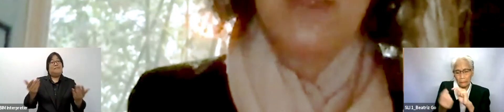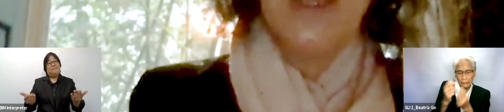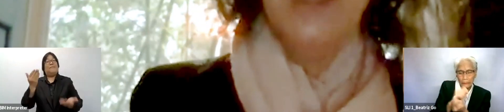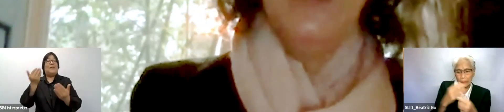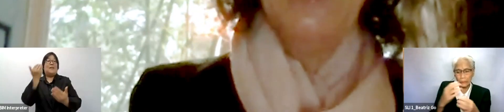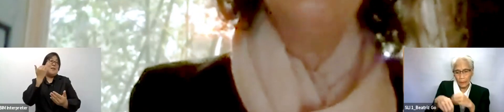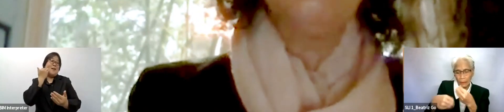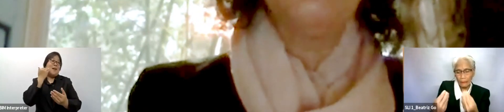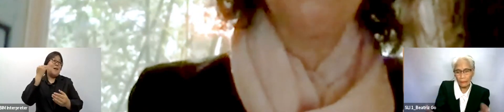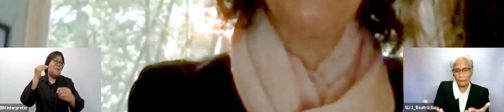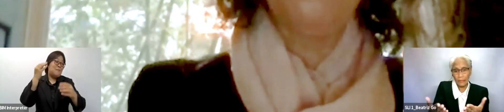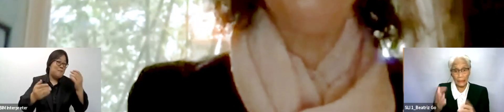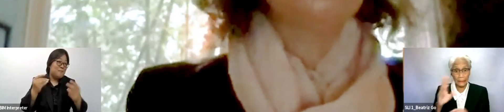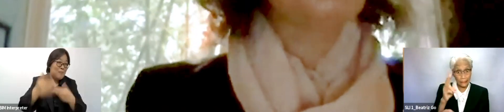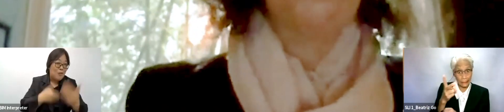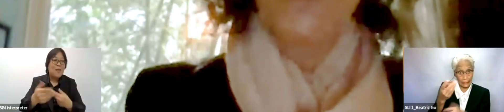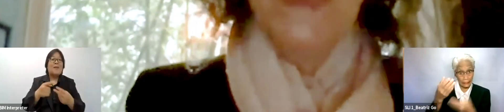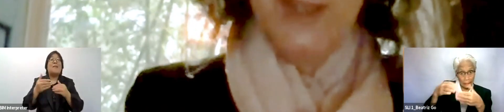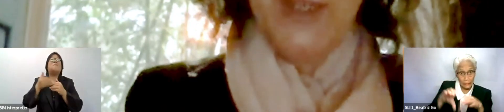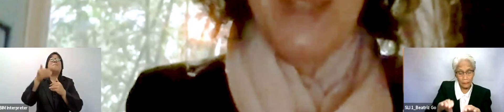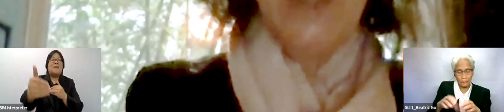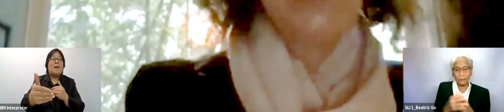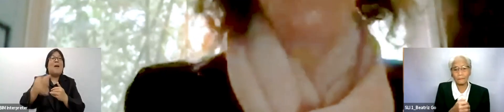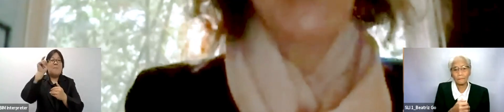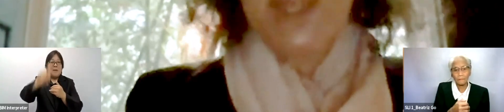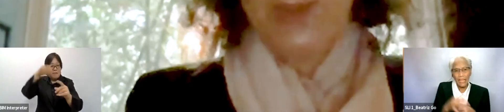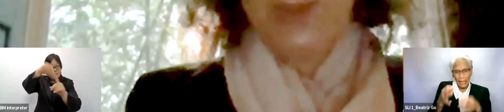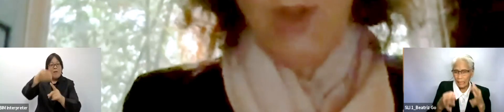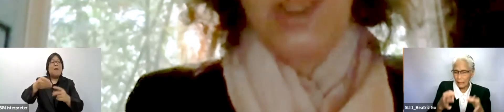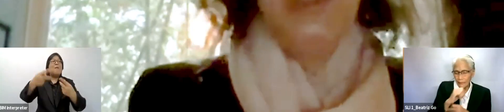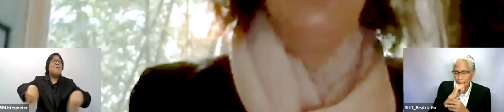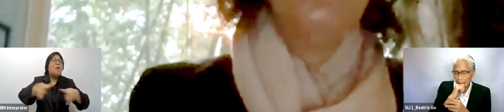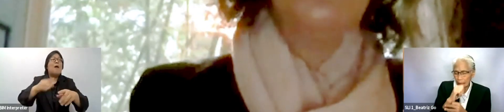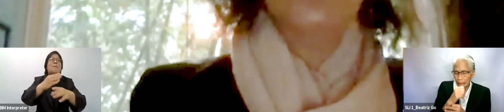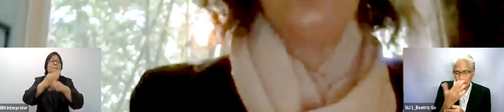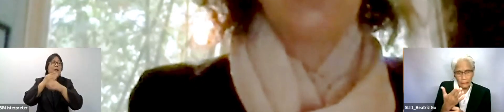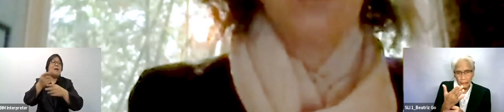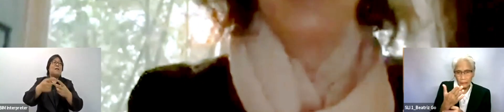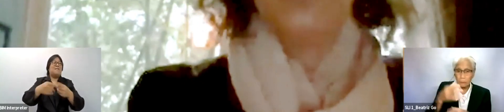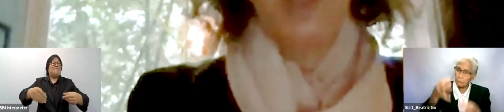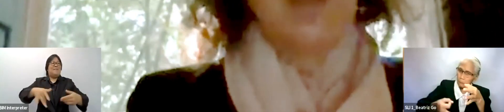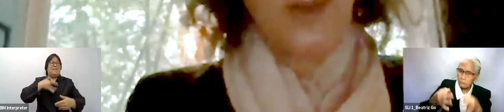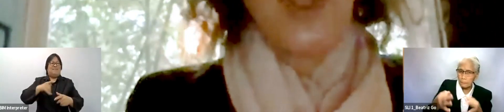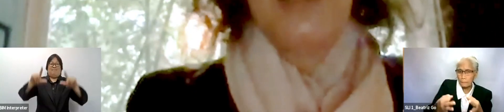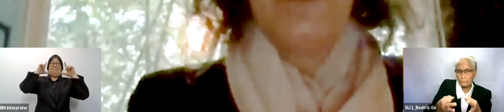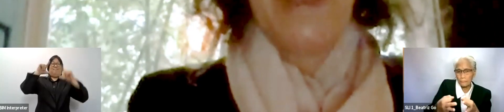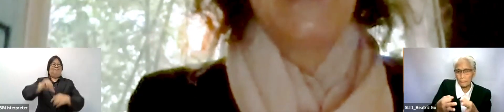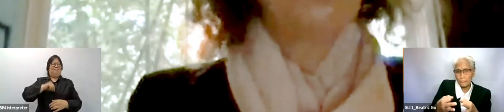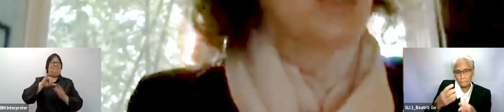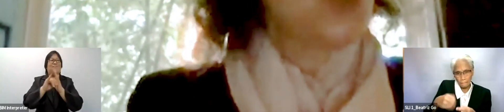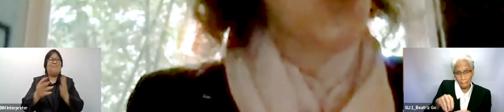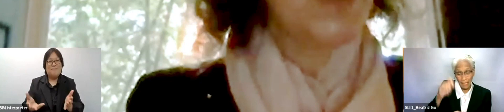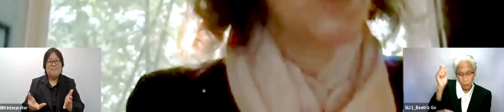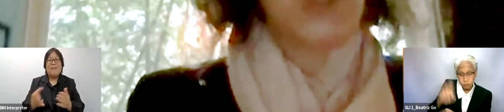Human Rights. And we've launched some web series, some video song. We've also done some, concert and